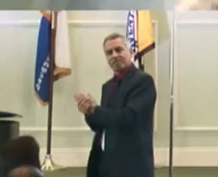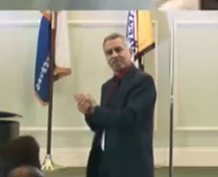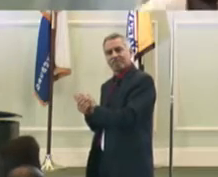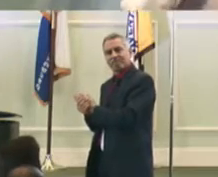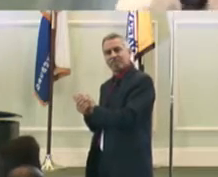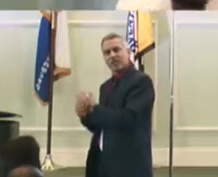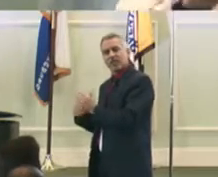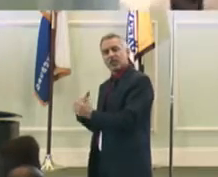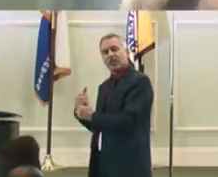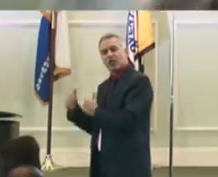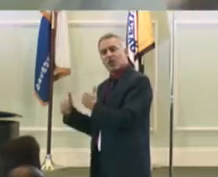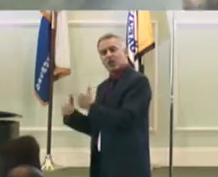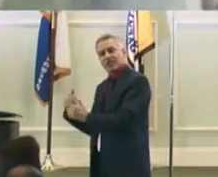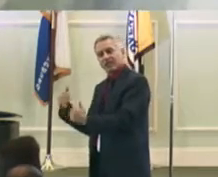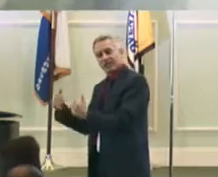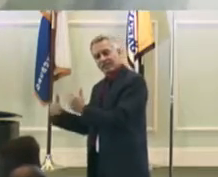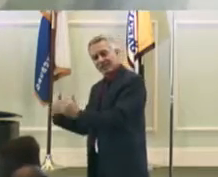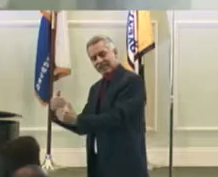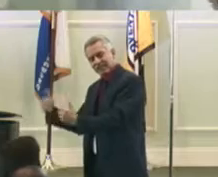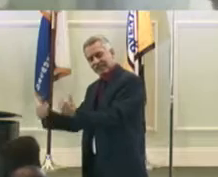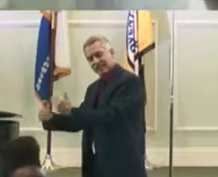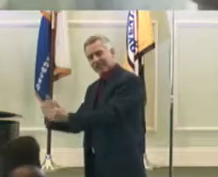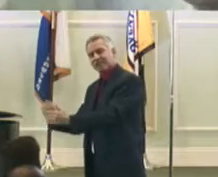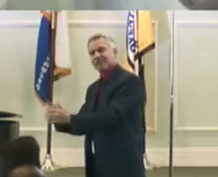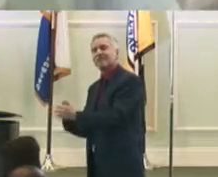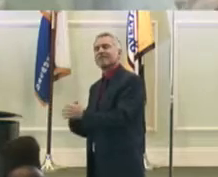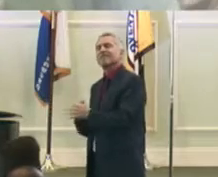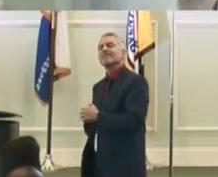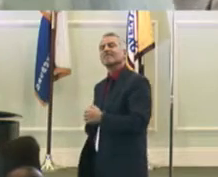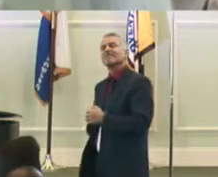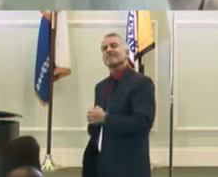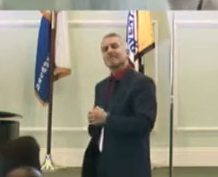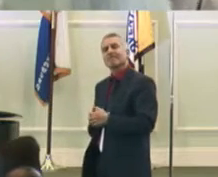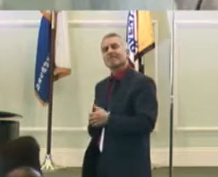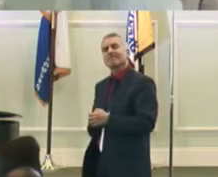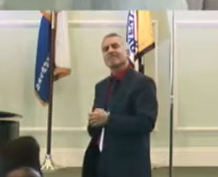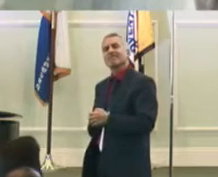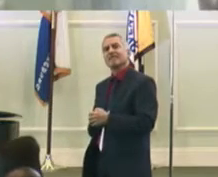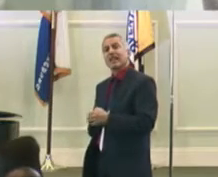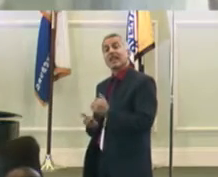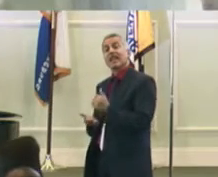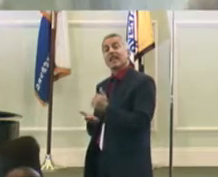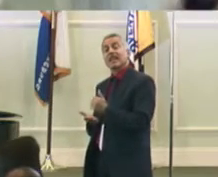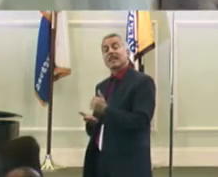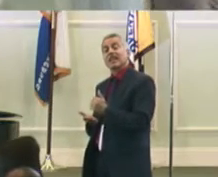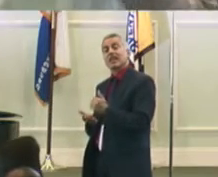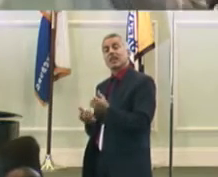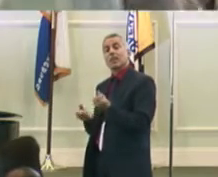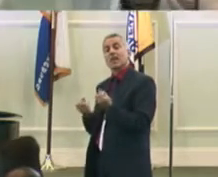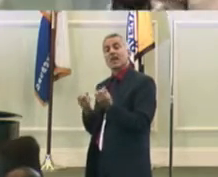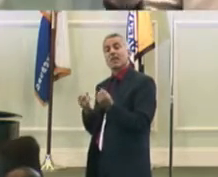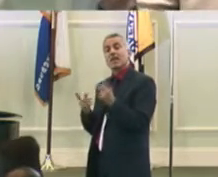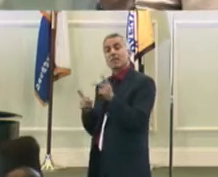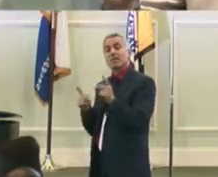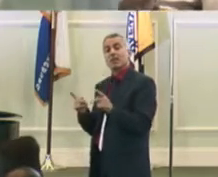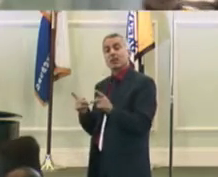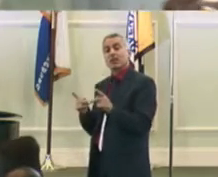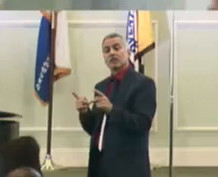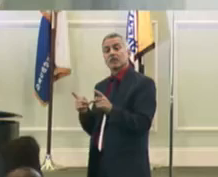And he gave him a song that at the time contemporaneously helped him get through. And you know how many people that song has blessed?